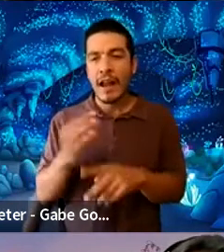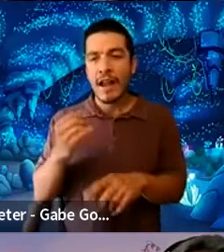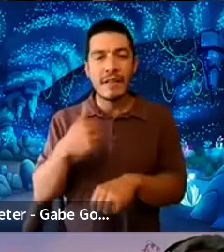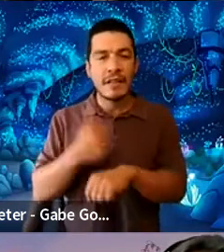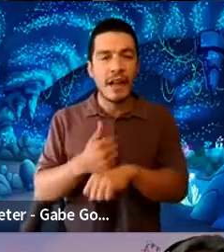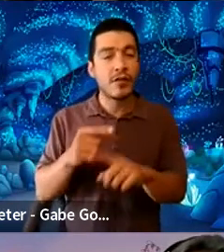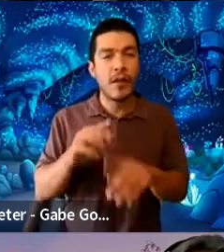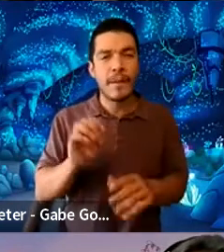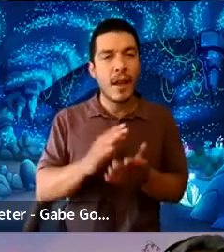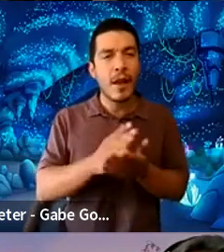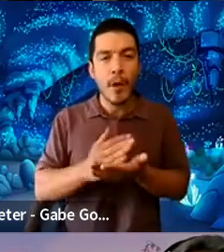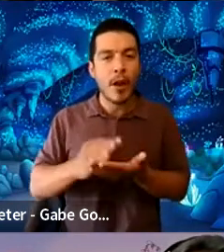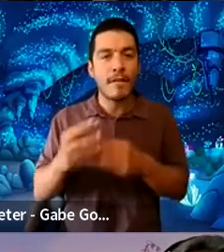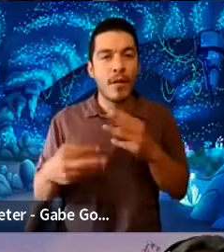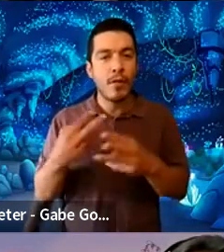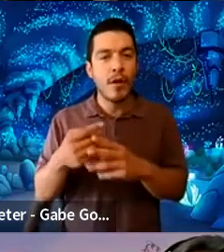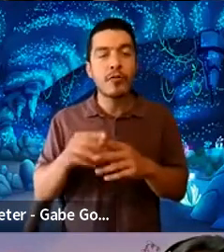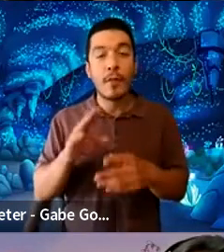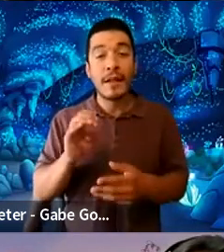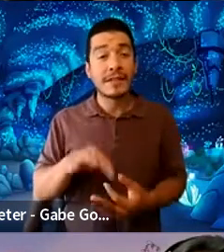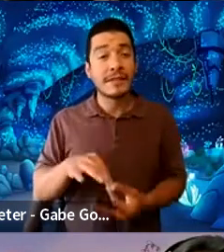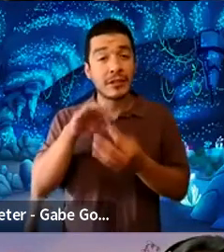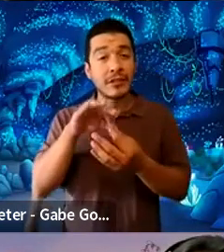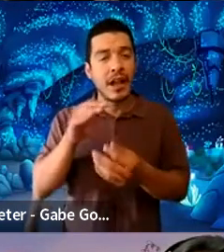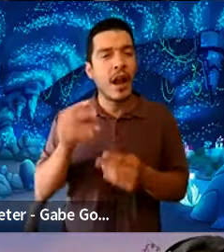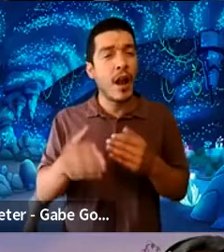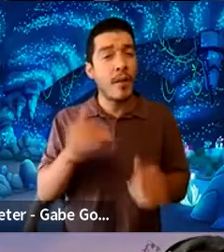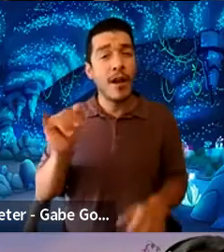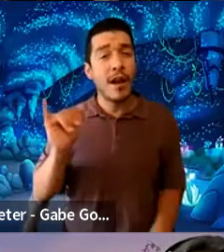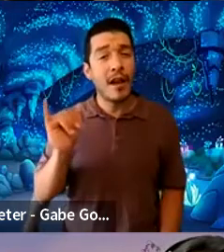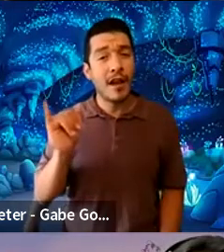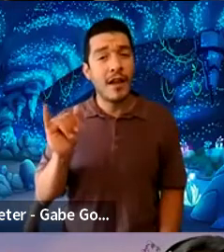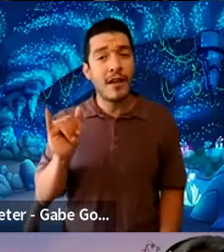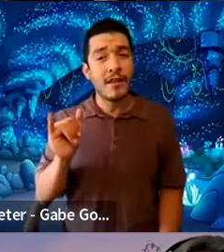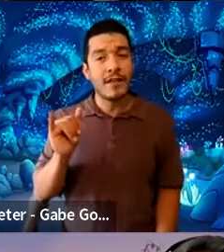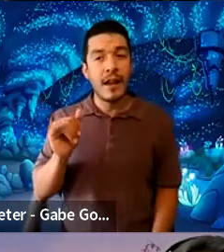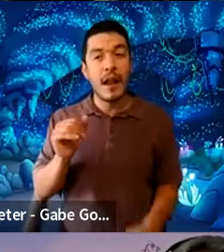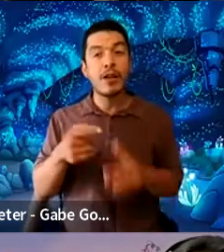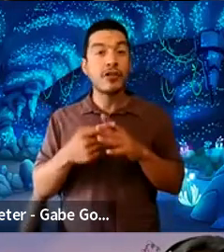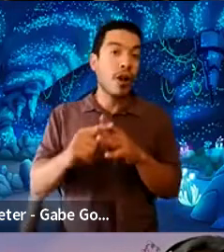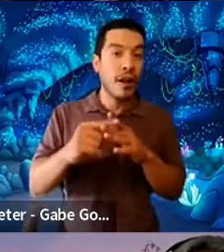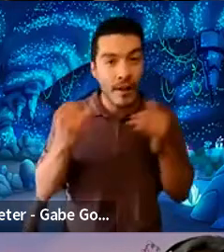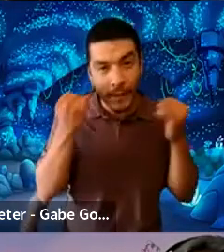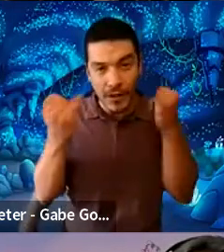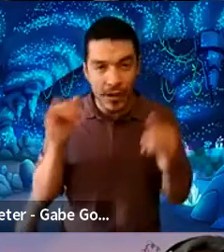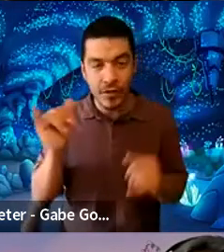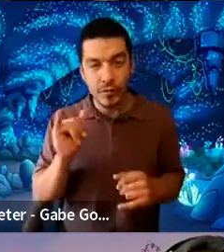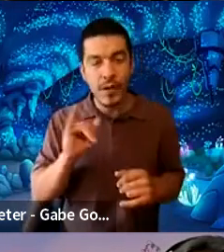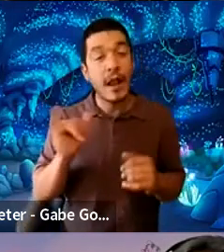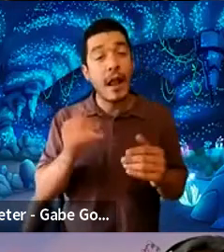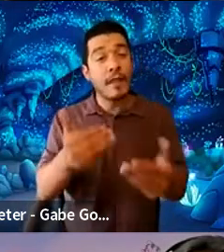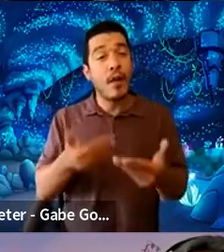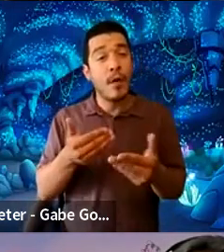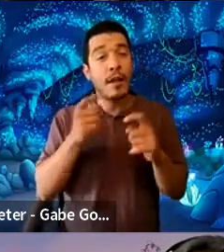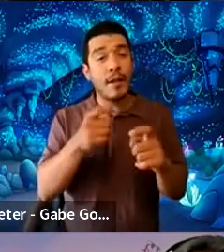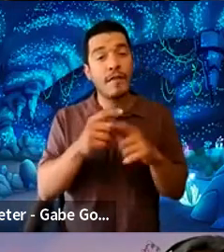well to be just part of this world, to be unique and almost like spark imagination as well. And like the welcome gift, Erica, that